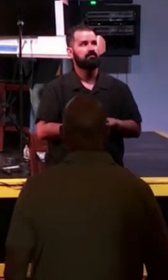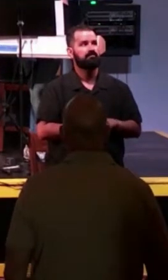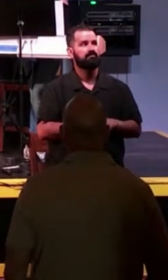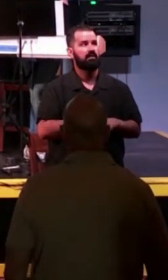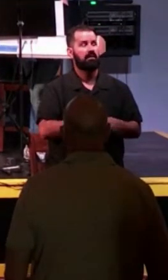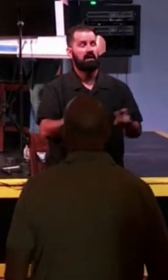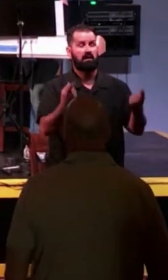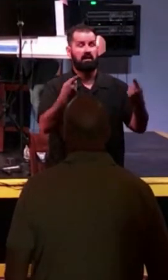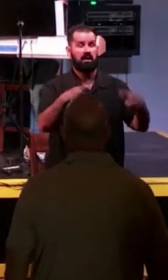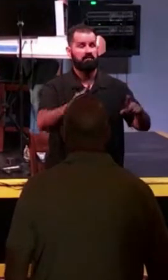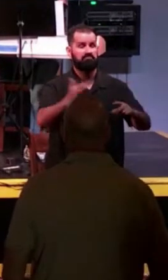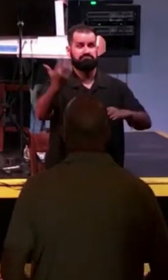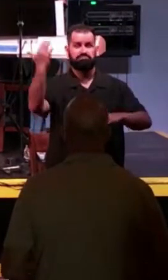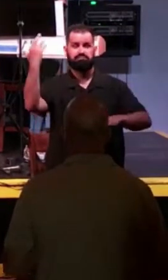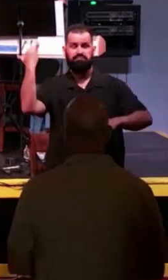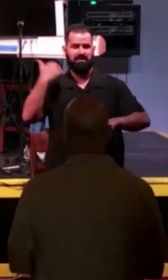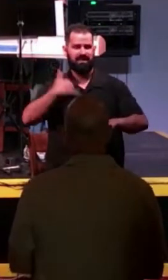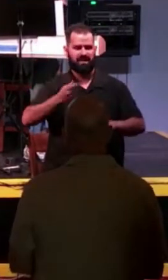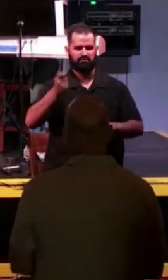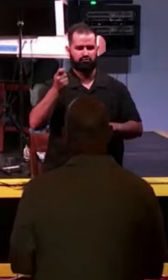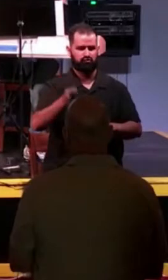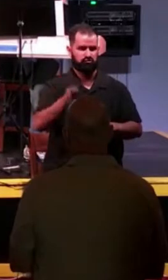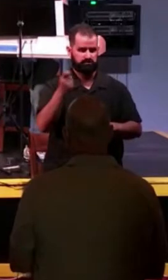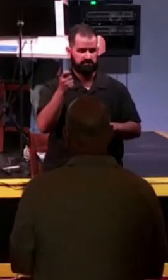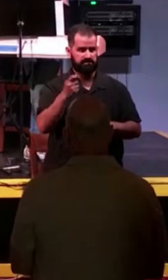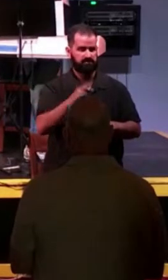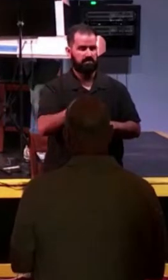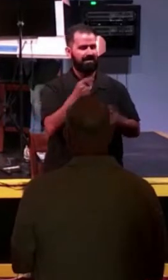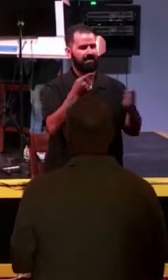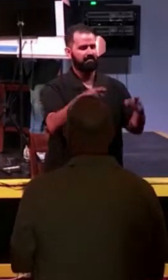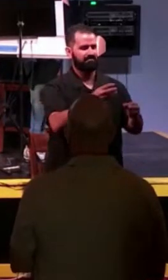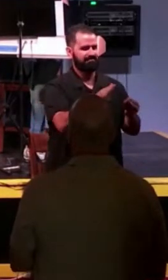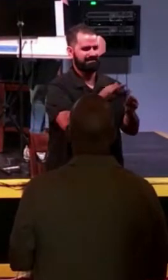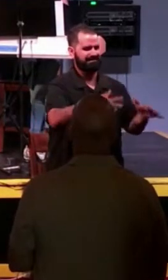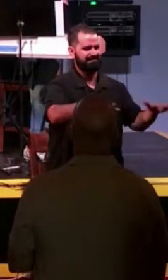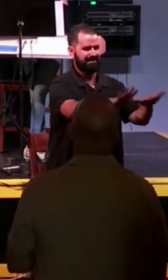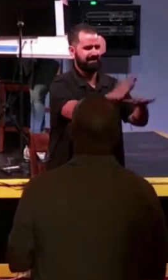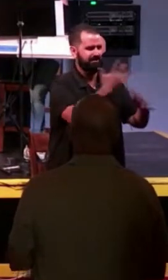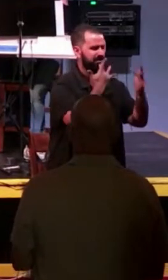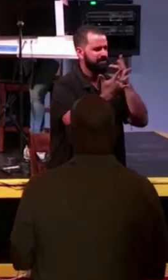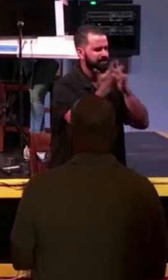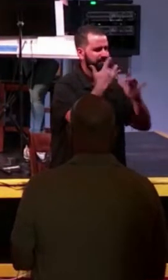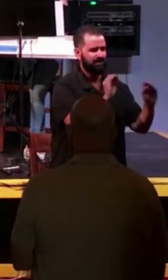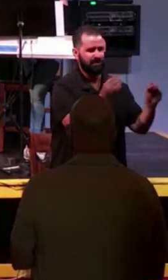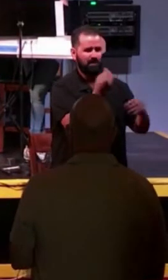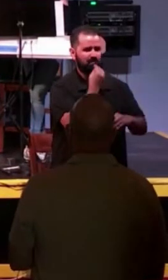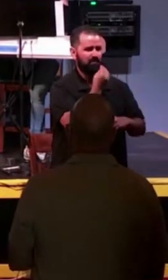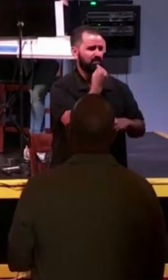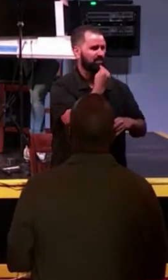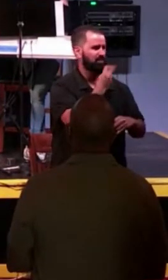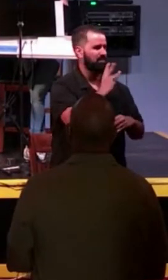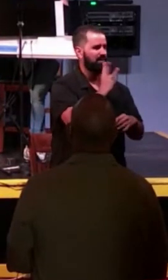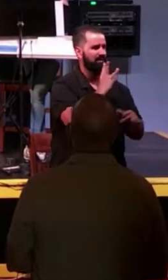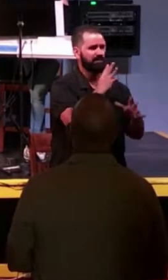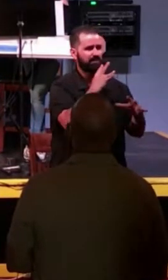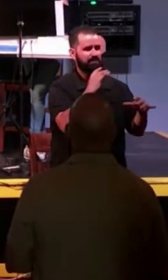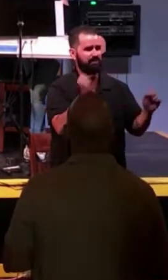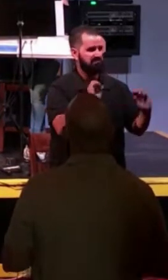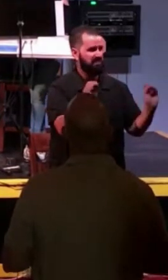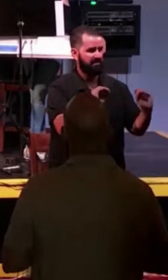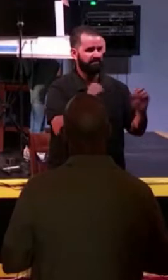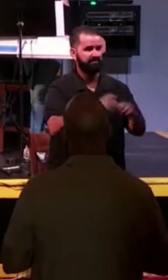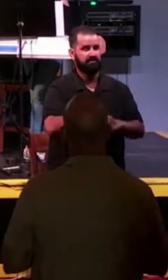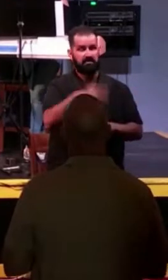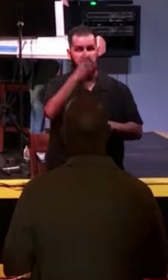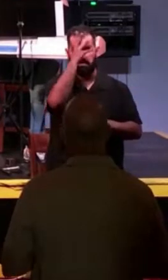in the days when the judges ruled, there was a famine in the land. A man from Bethlehem in Judah, together with his wife and two sons,